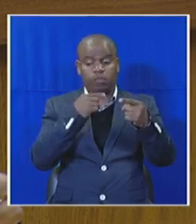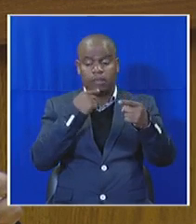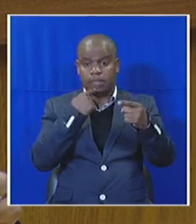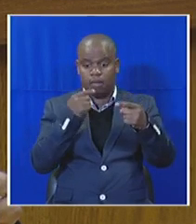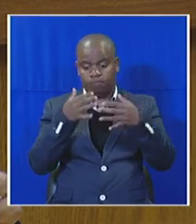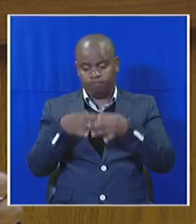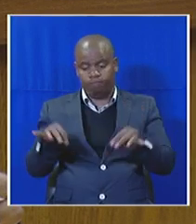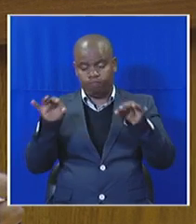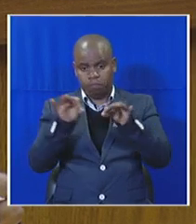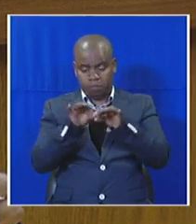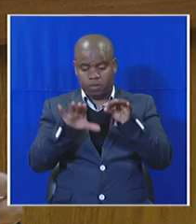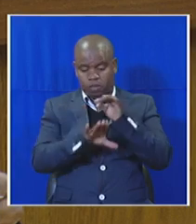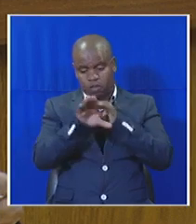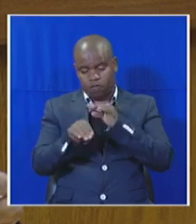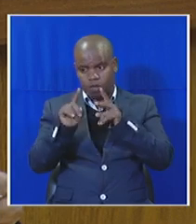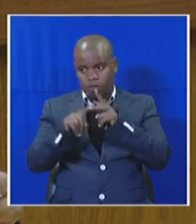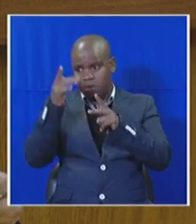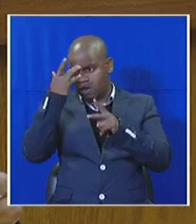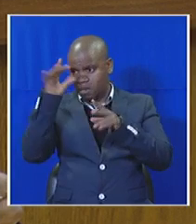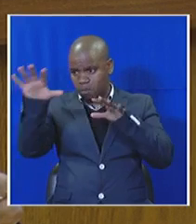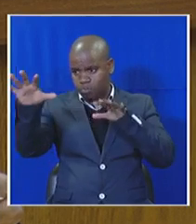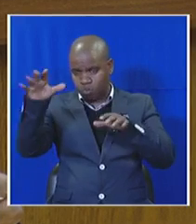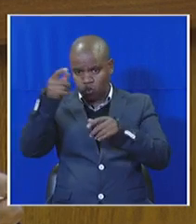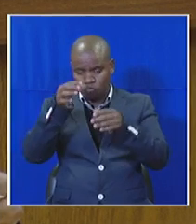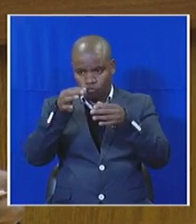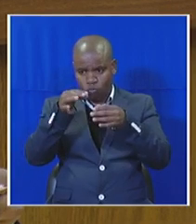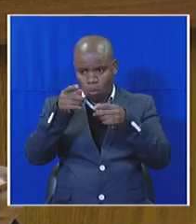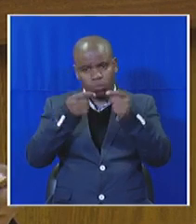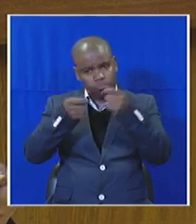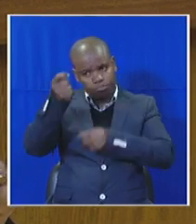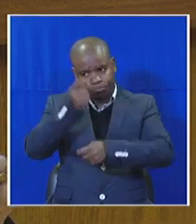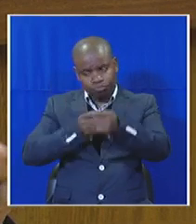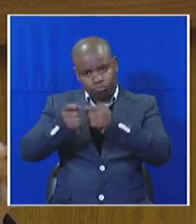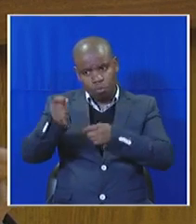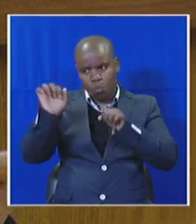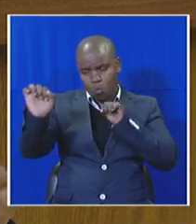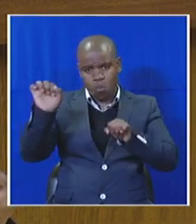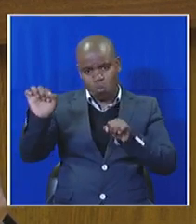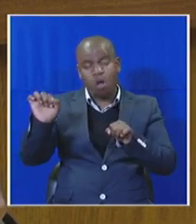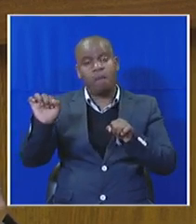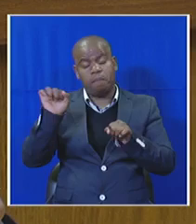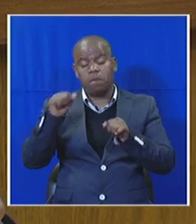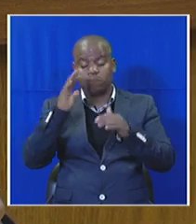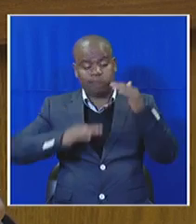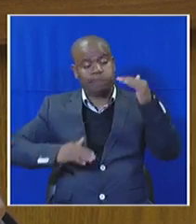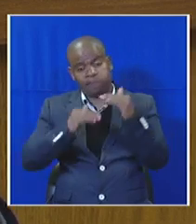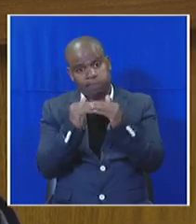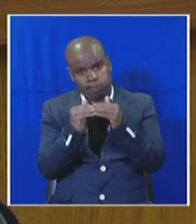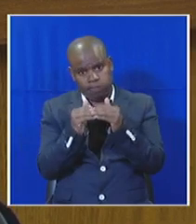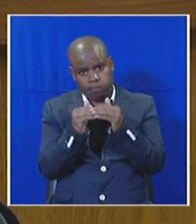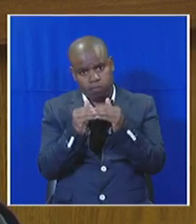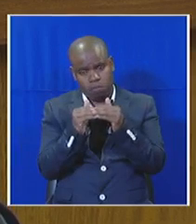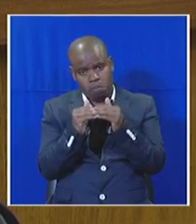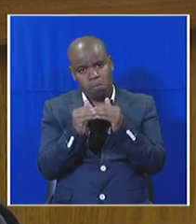of trade between the two countries should reach